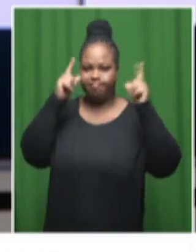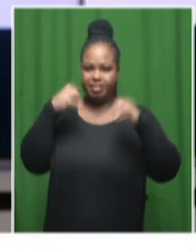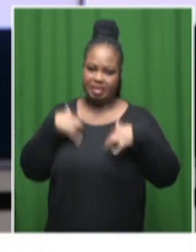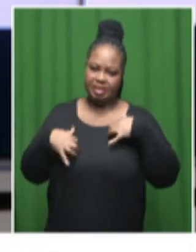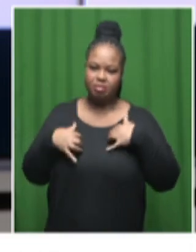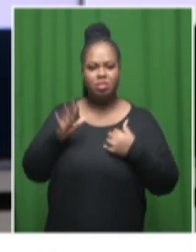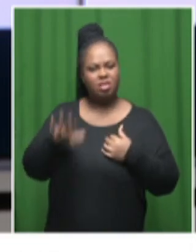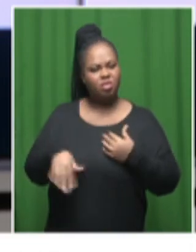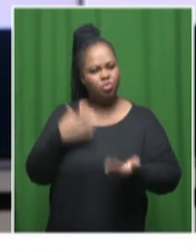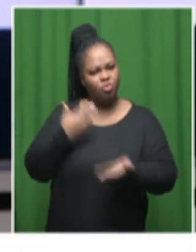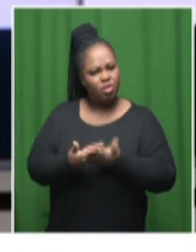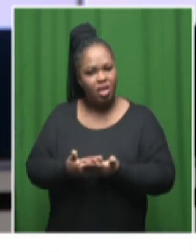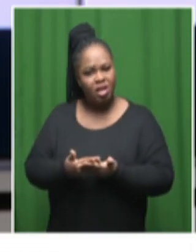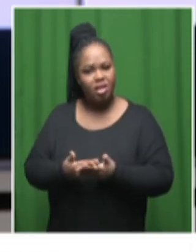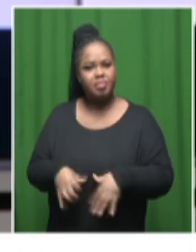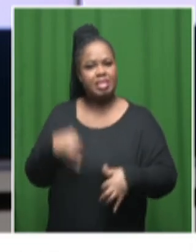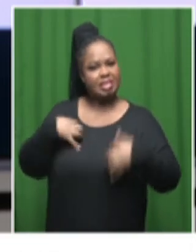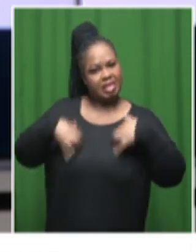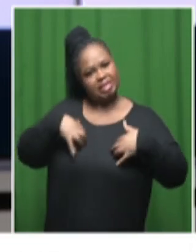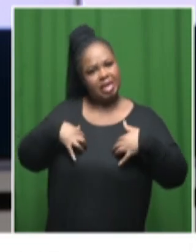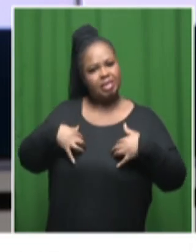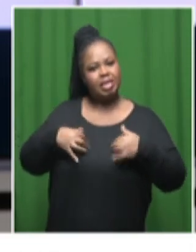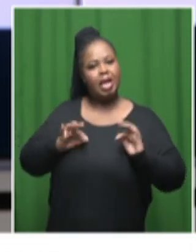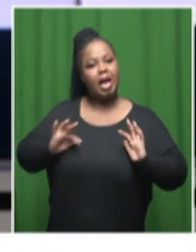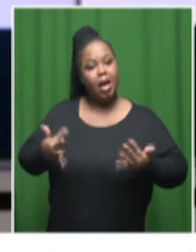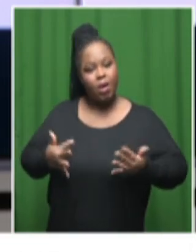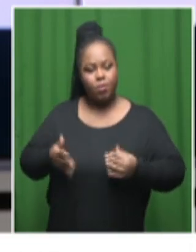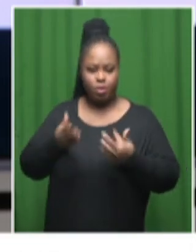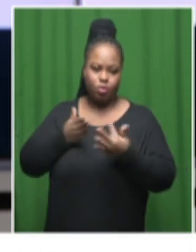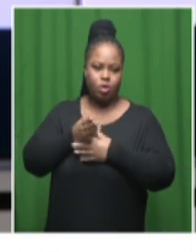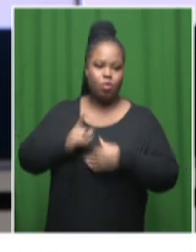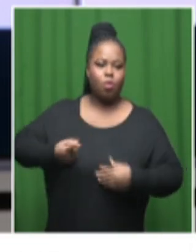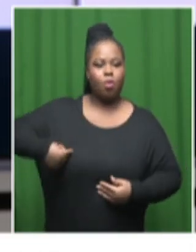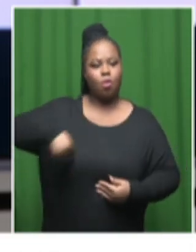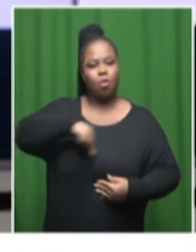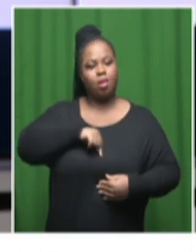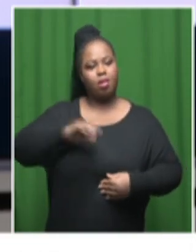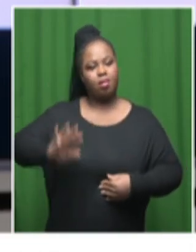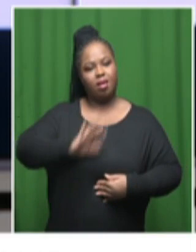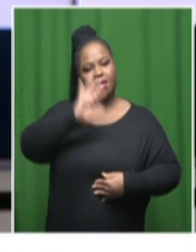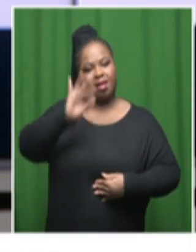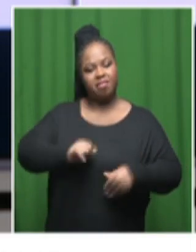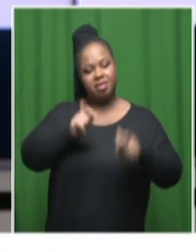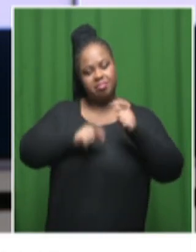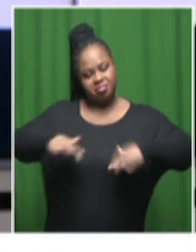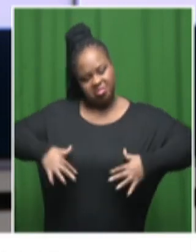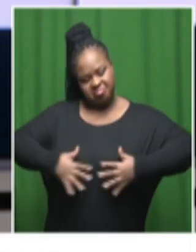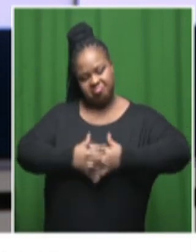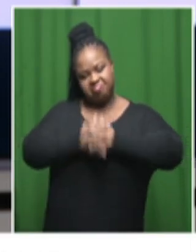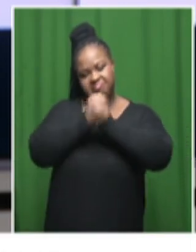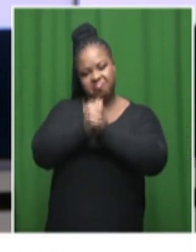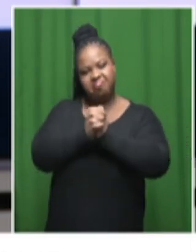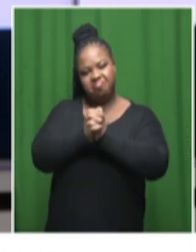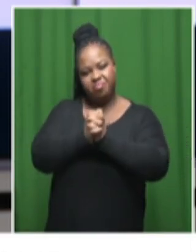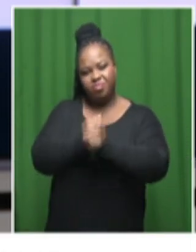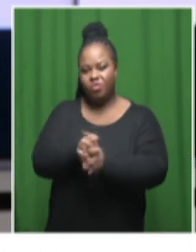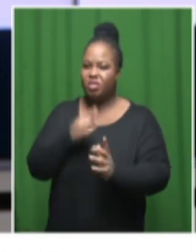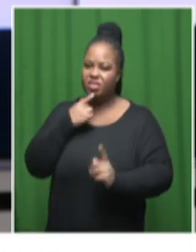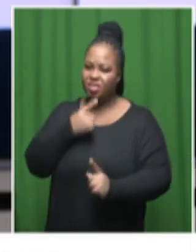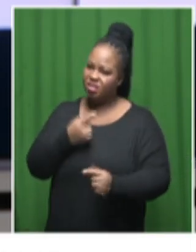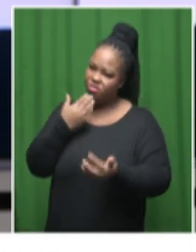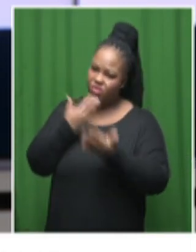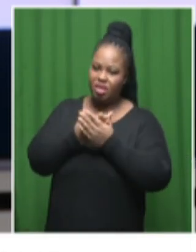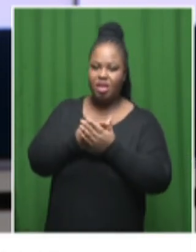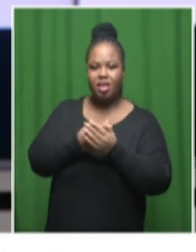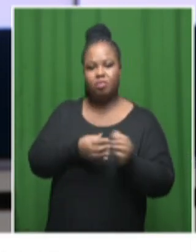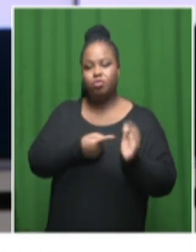no one who can awaken the giant but all of us as Africans holding hands together and saying we can be a force to reckon with in